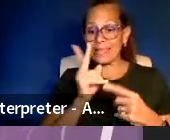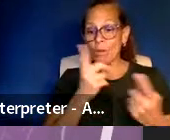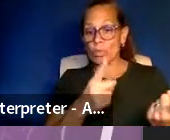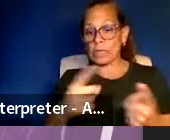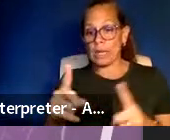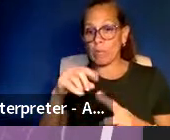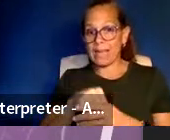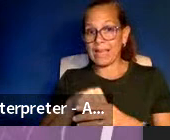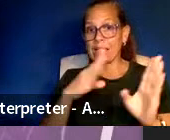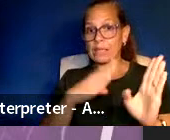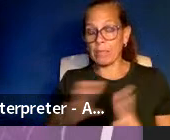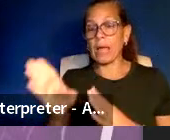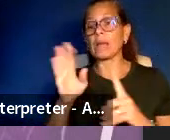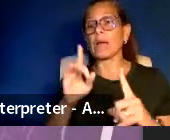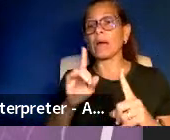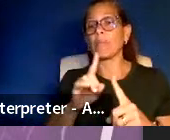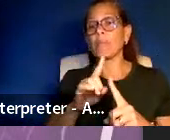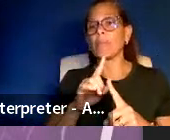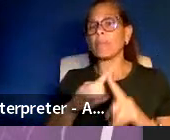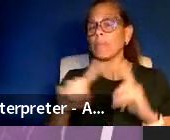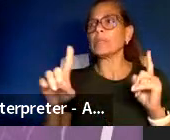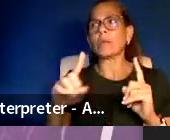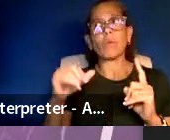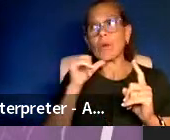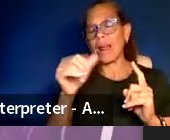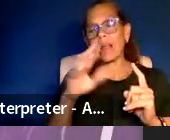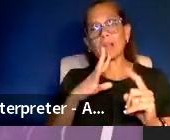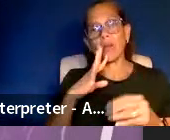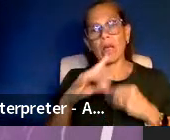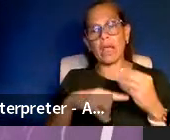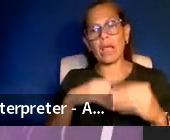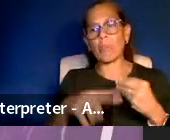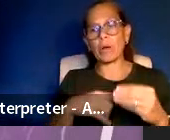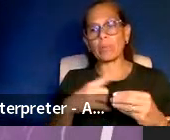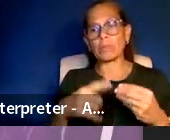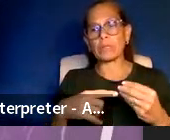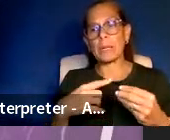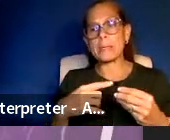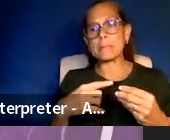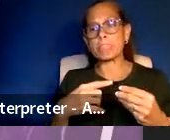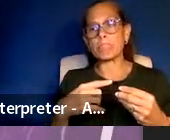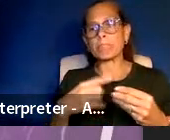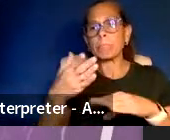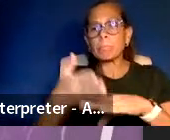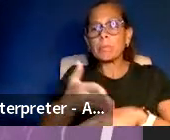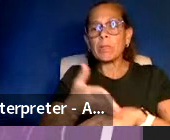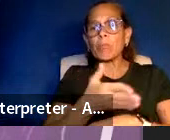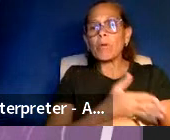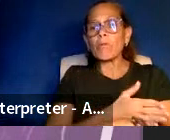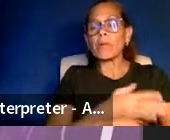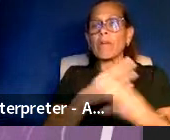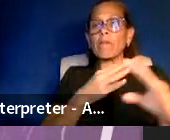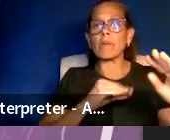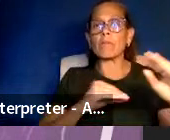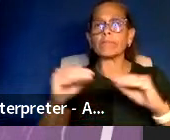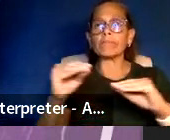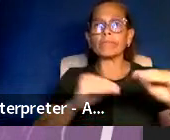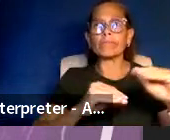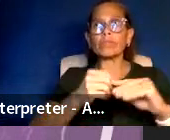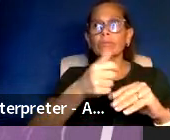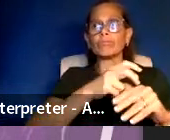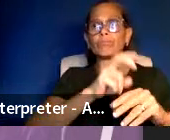on in this plan. But, we're not talking about the improvements to the mobility to get